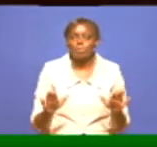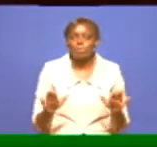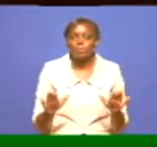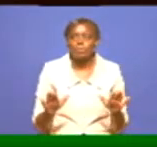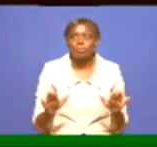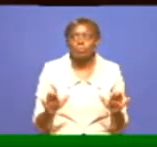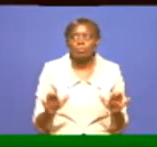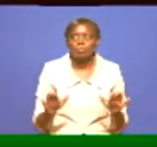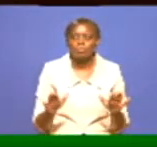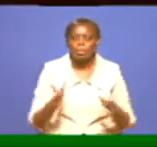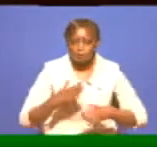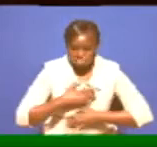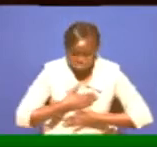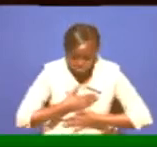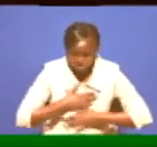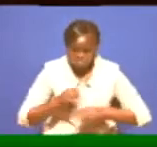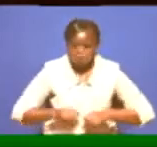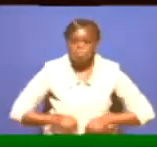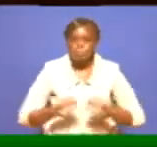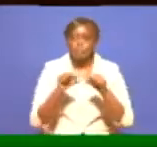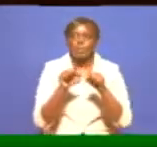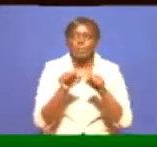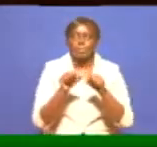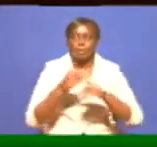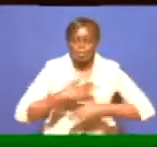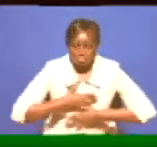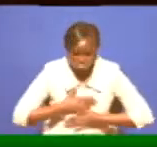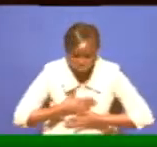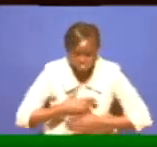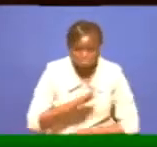Order, Honorable Chair. Honorable Pukose.